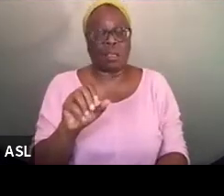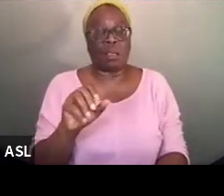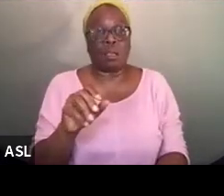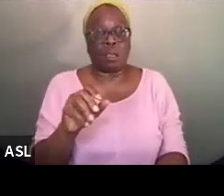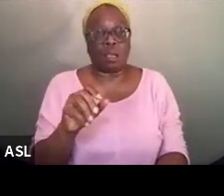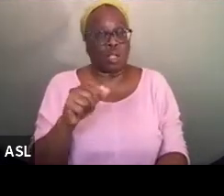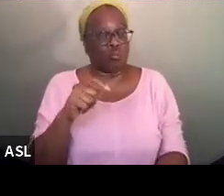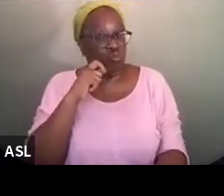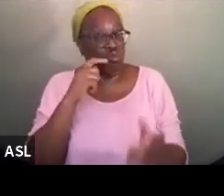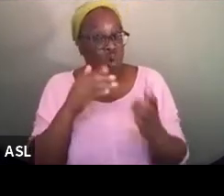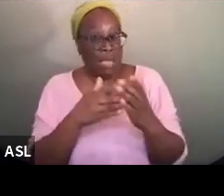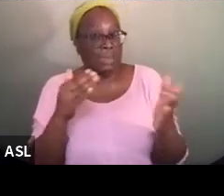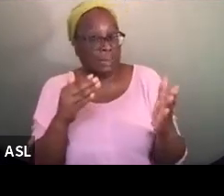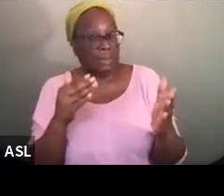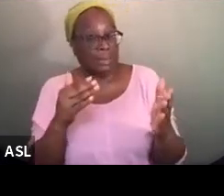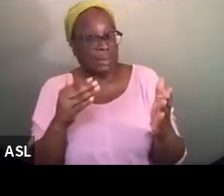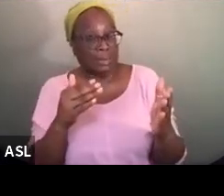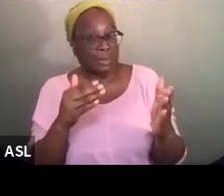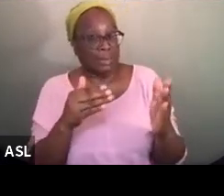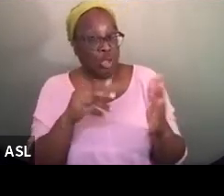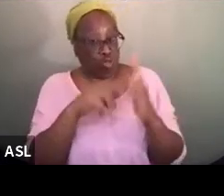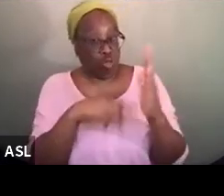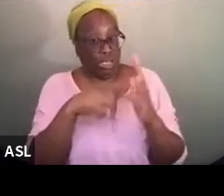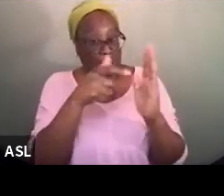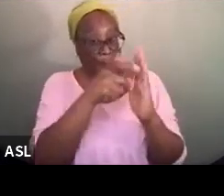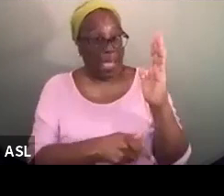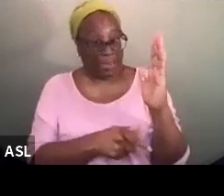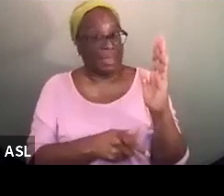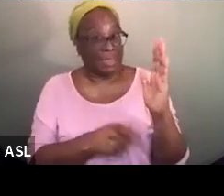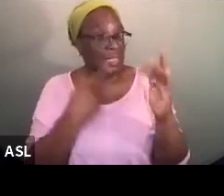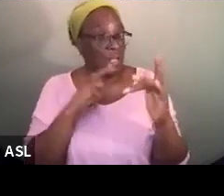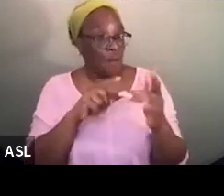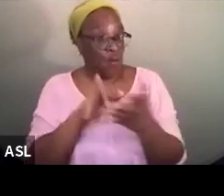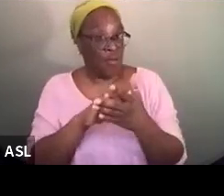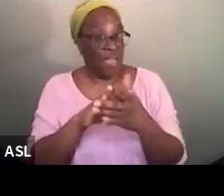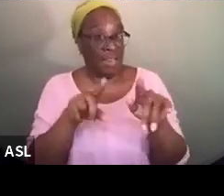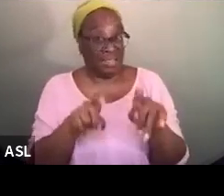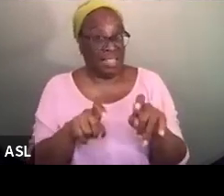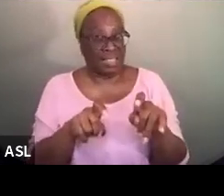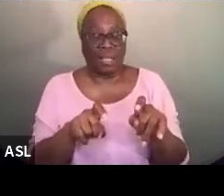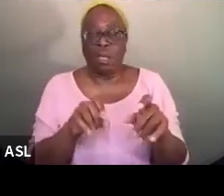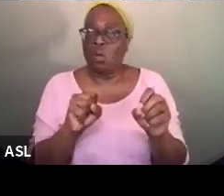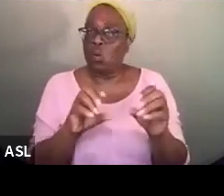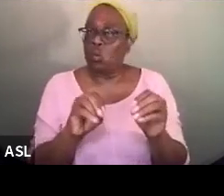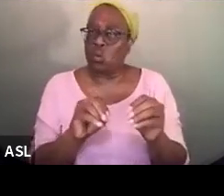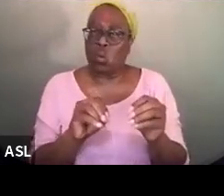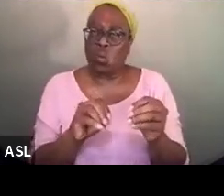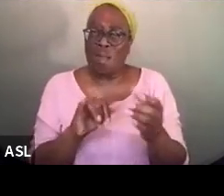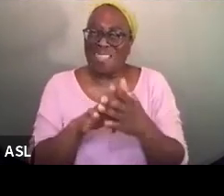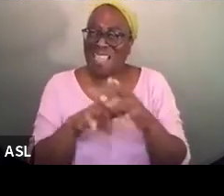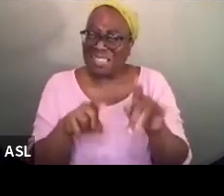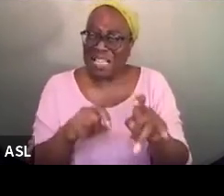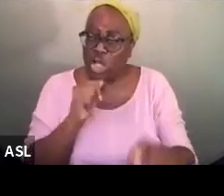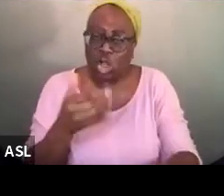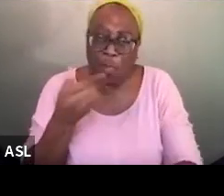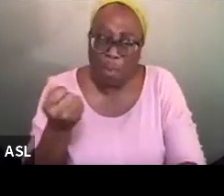of students. So I wouldn't say that it is a superb assessment by